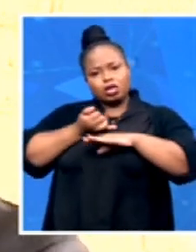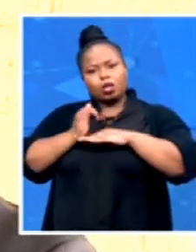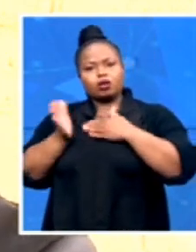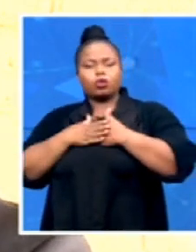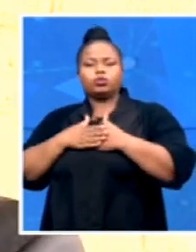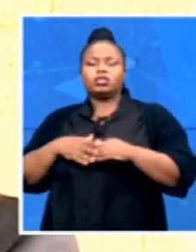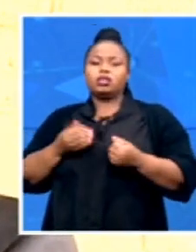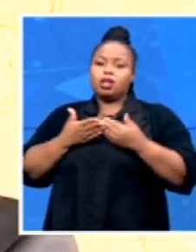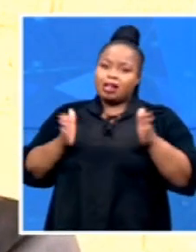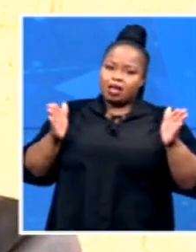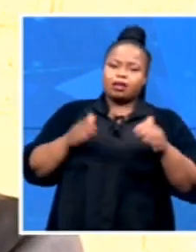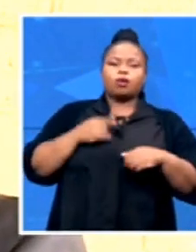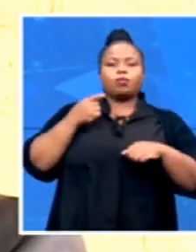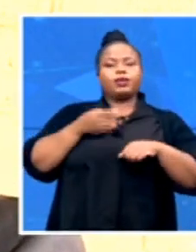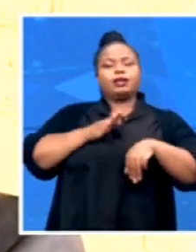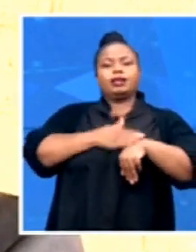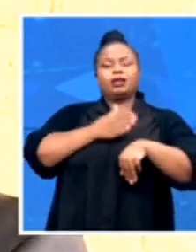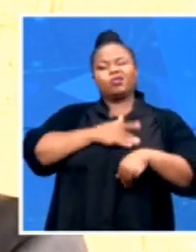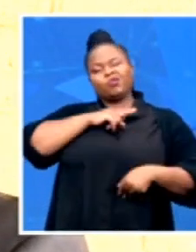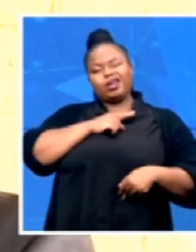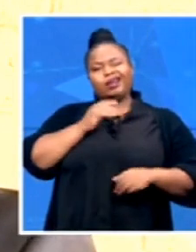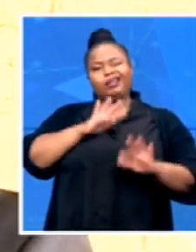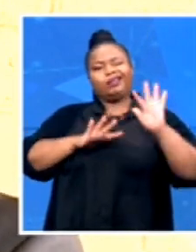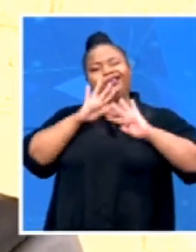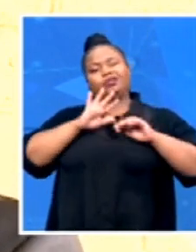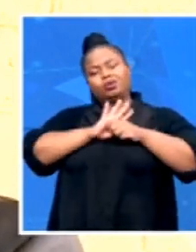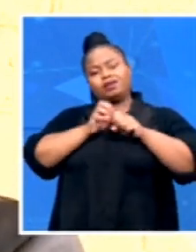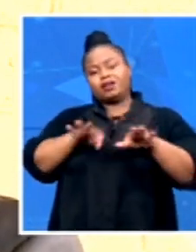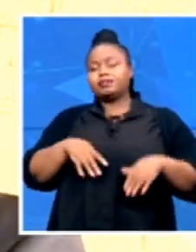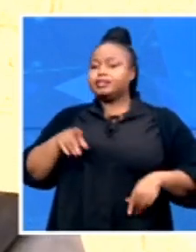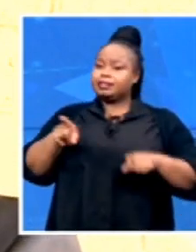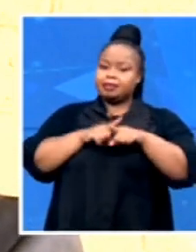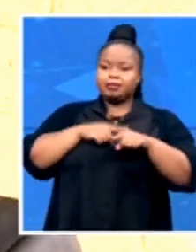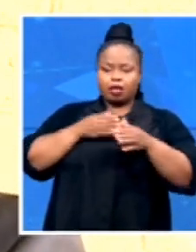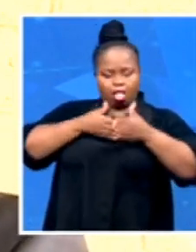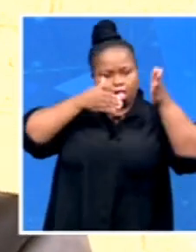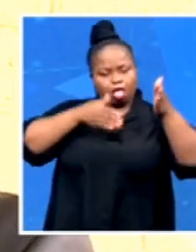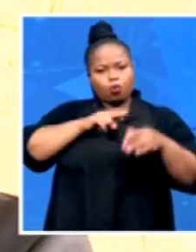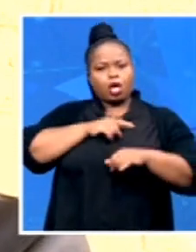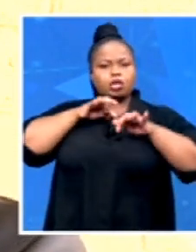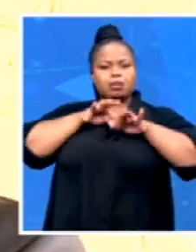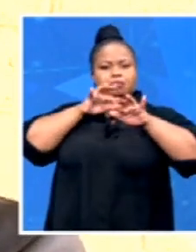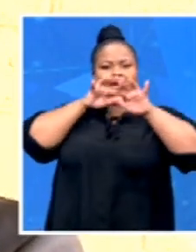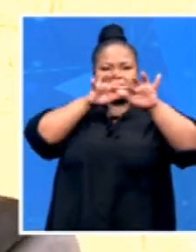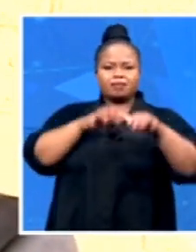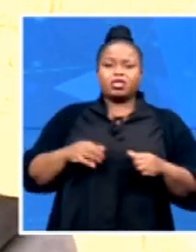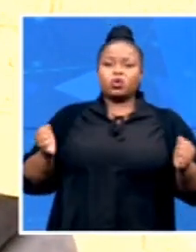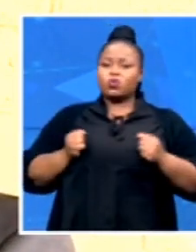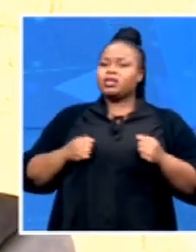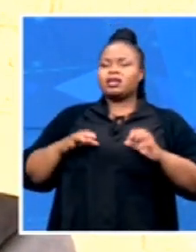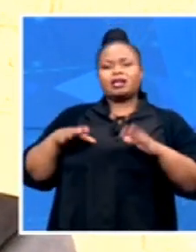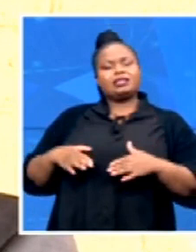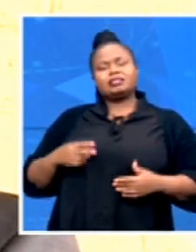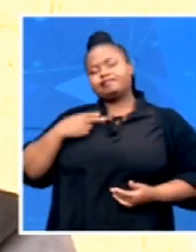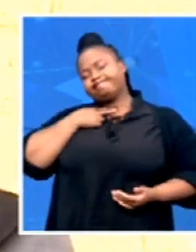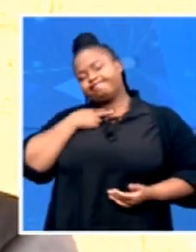also disrupted by the civil unrest, which led into us canceling all the winter classes. So we had to cover all that time lost. That is